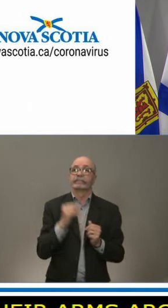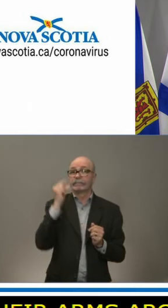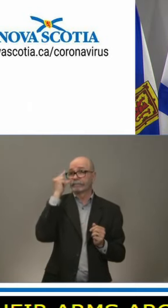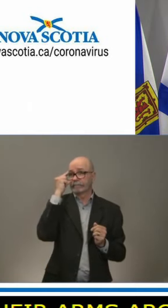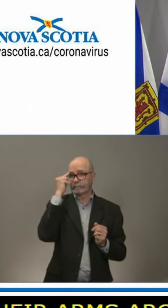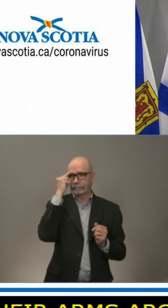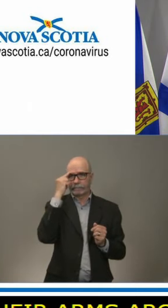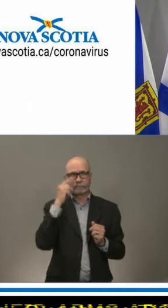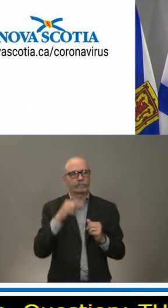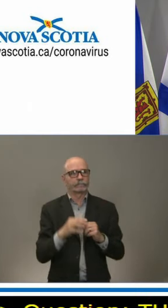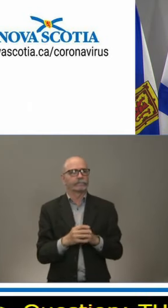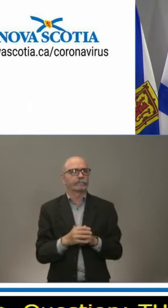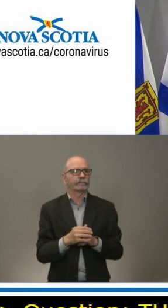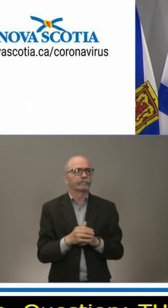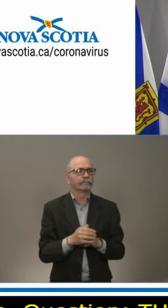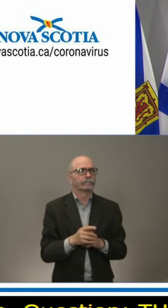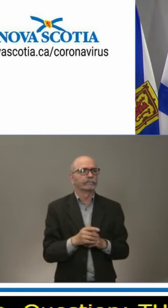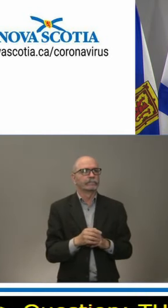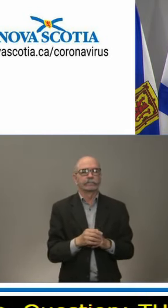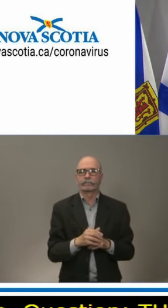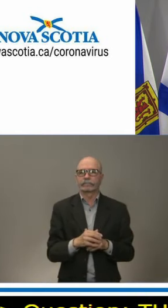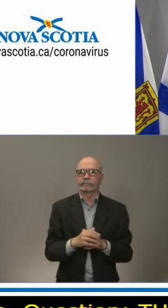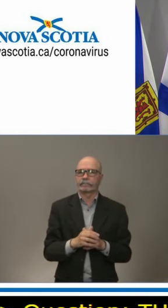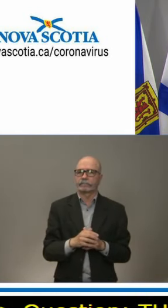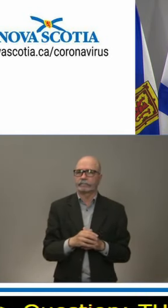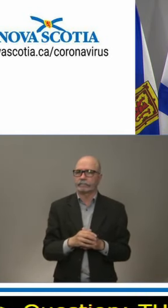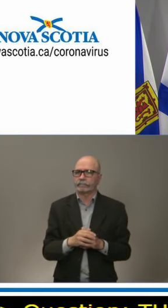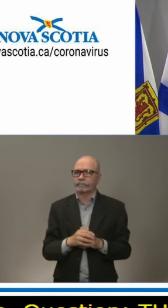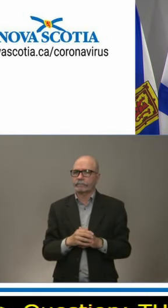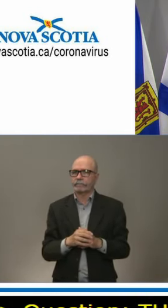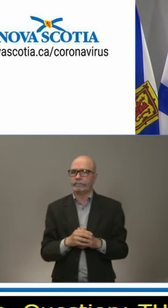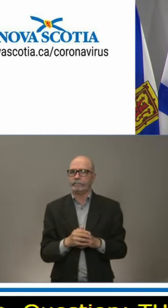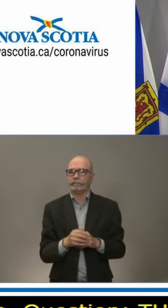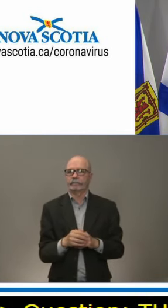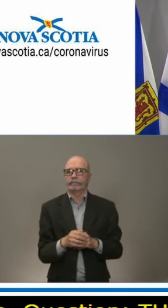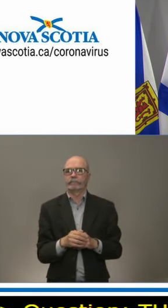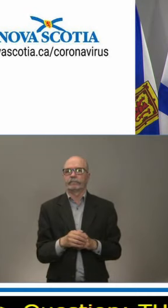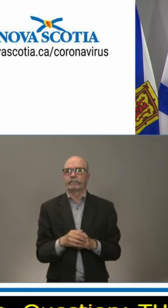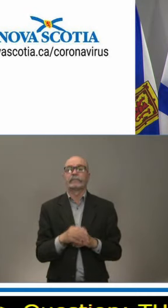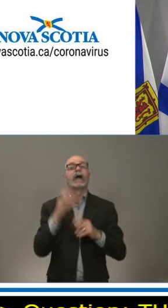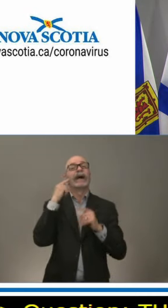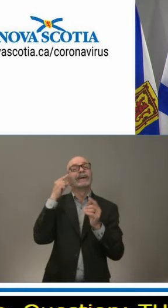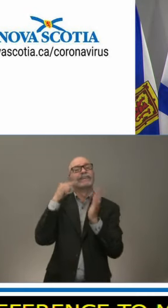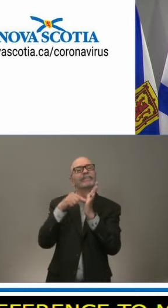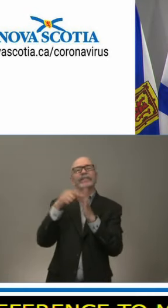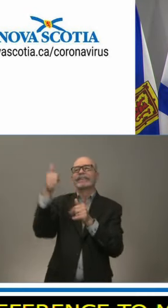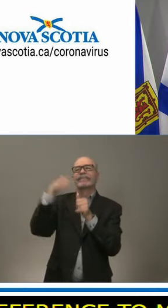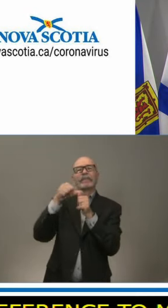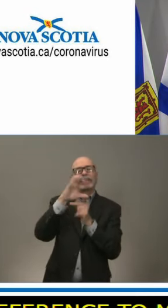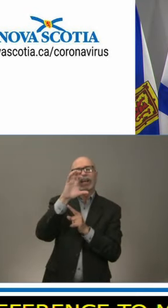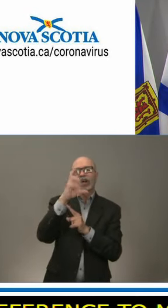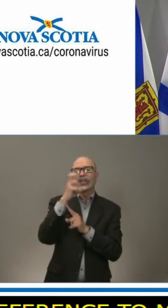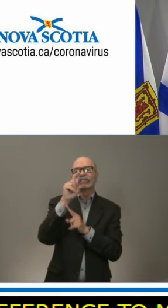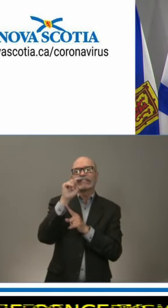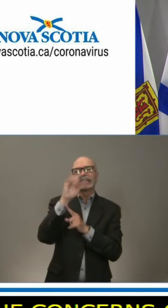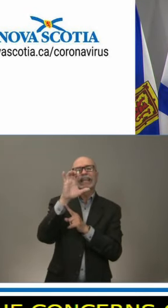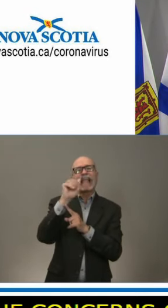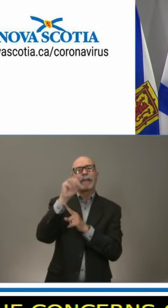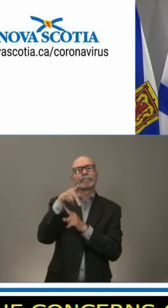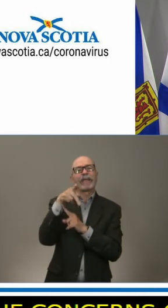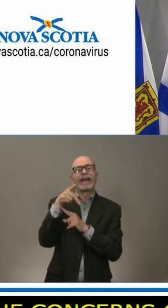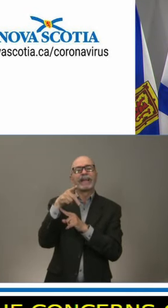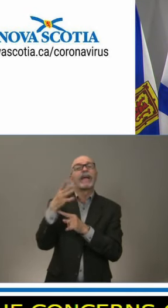concerns of the Shedikamp community regarding the out-of-province fishing vessels workers. So we've heard that so